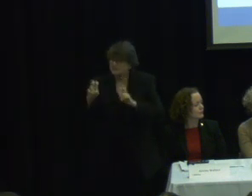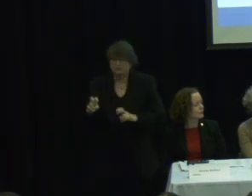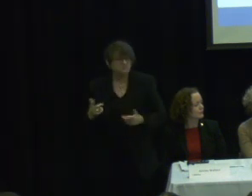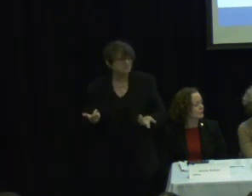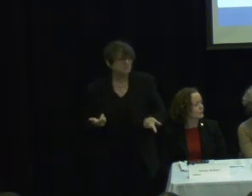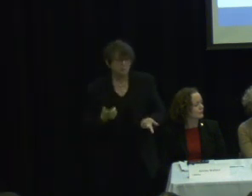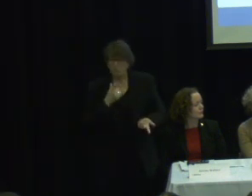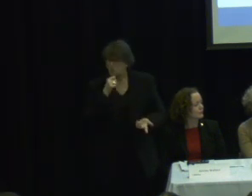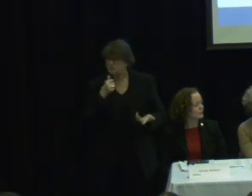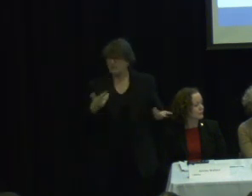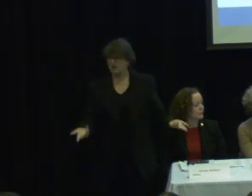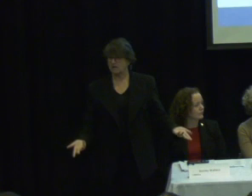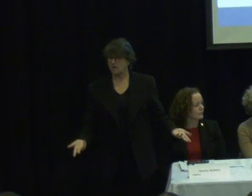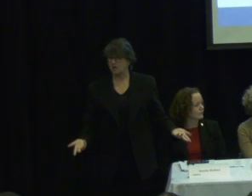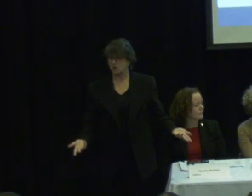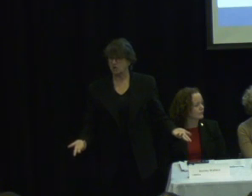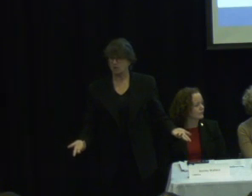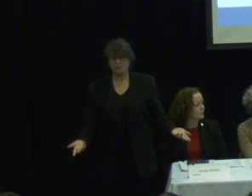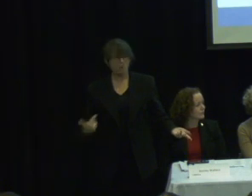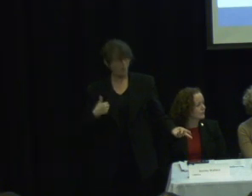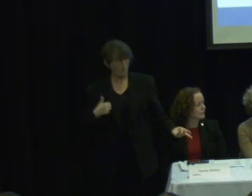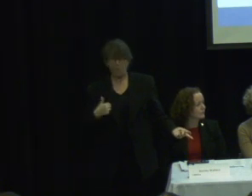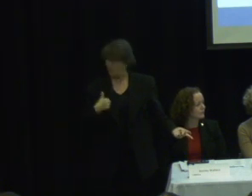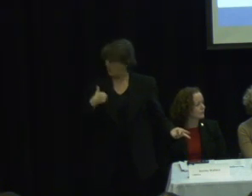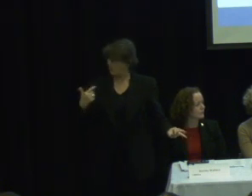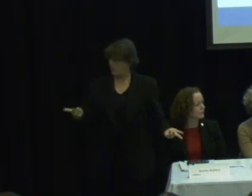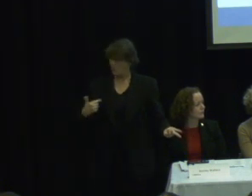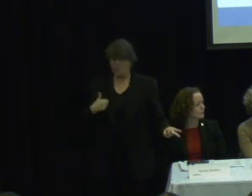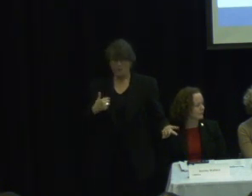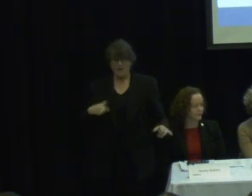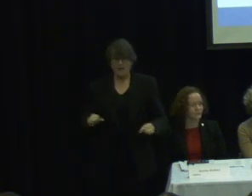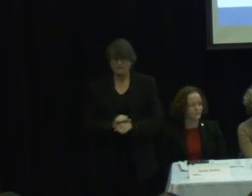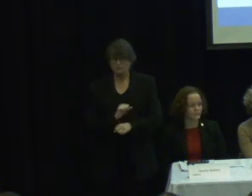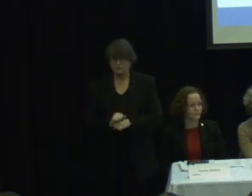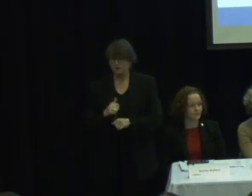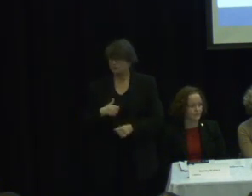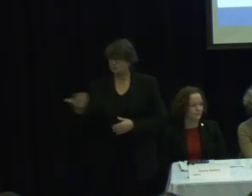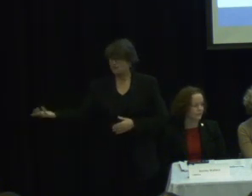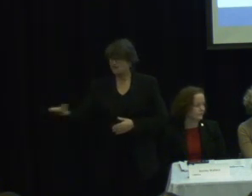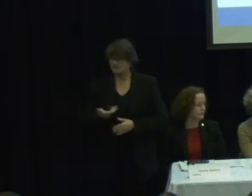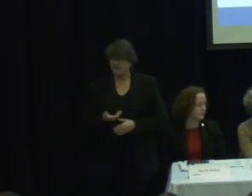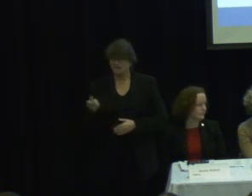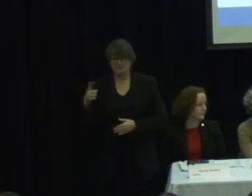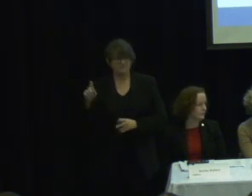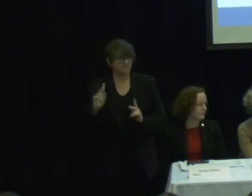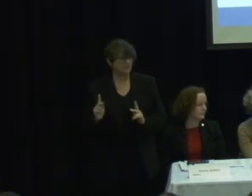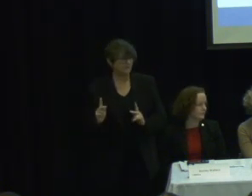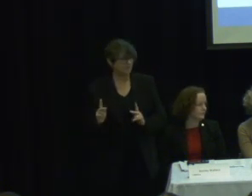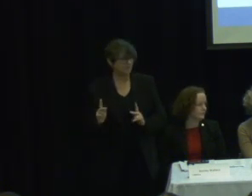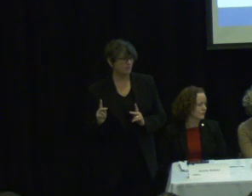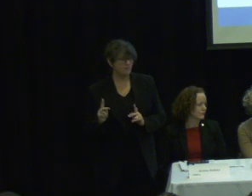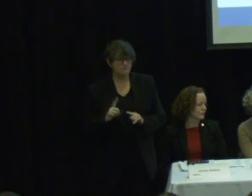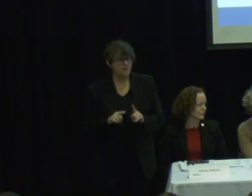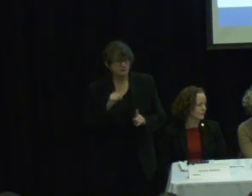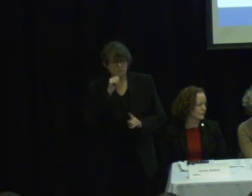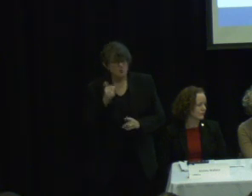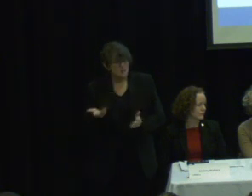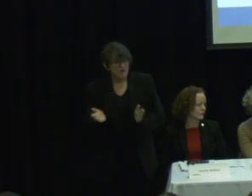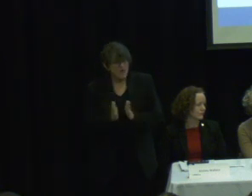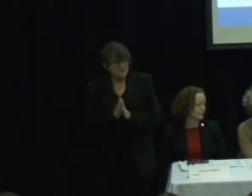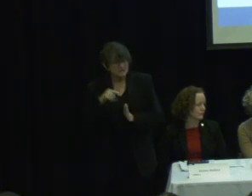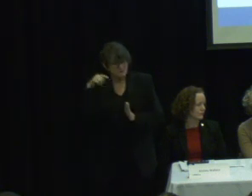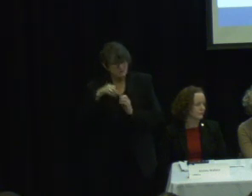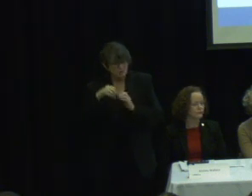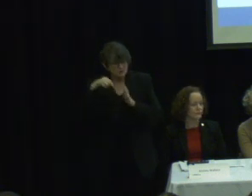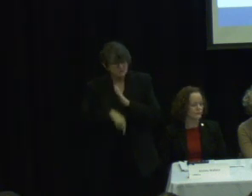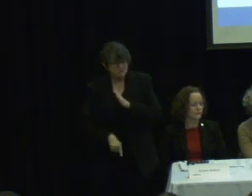all. We just say, oh, we've had to work to have these people at the table. But then you're not asking those deeper questions. What kind of messages